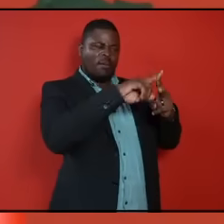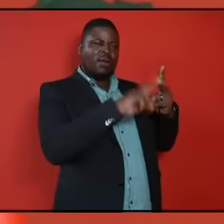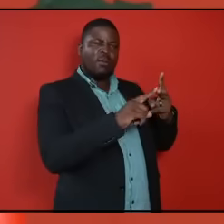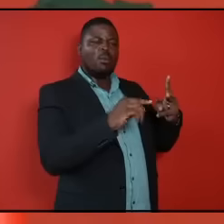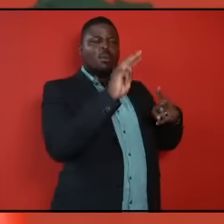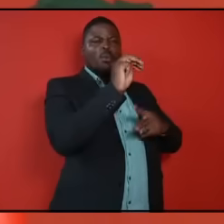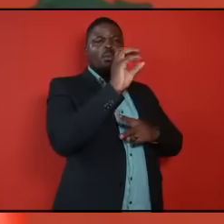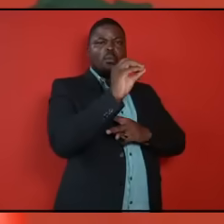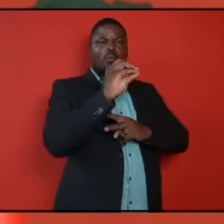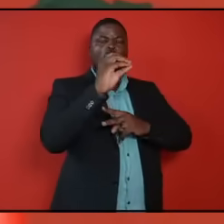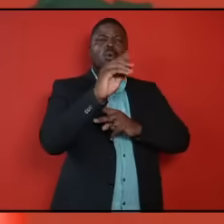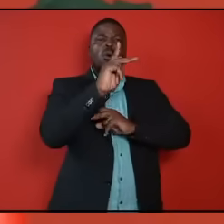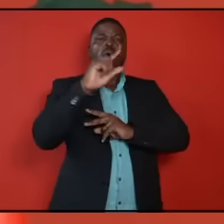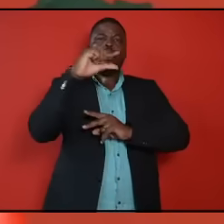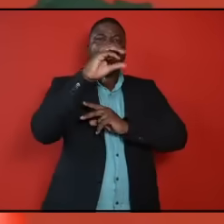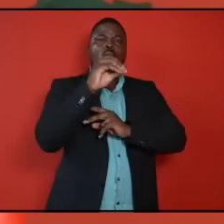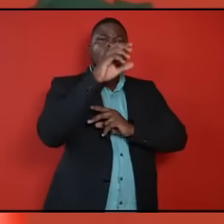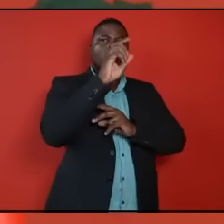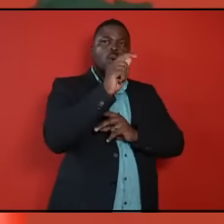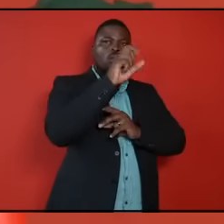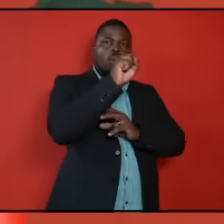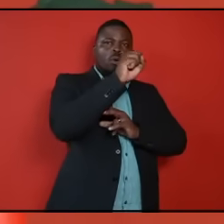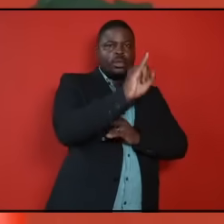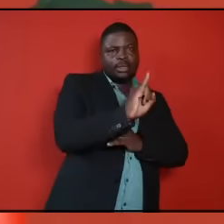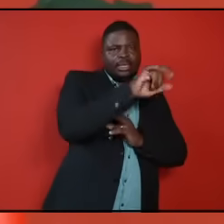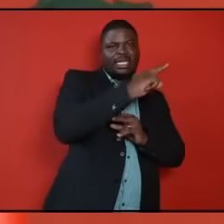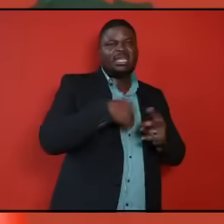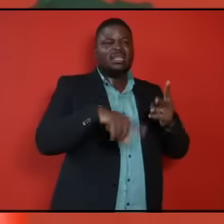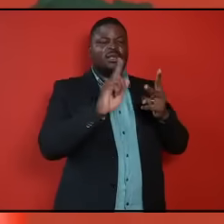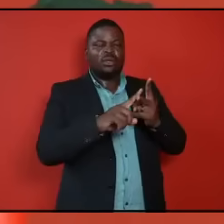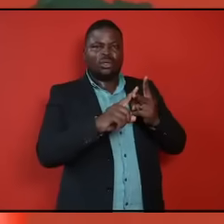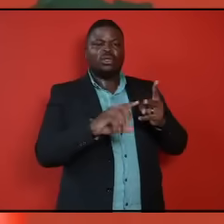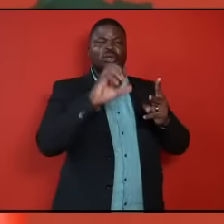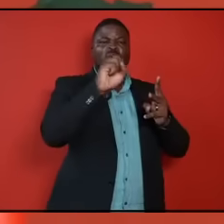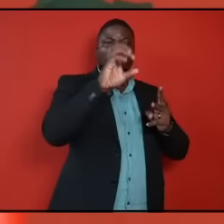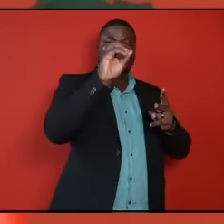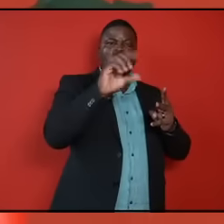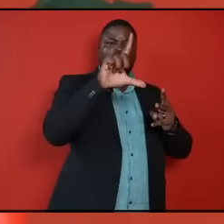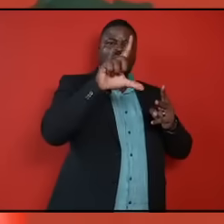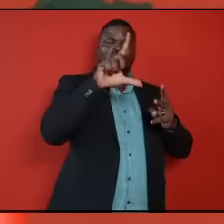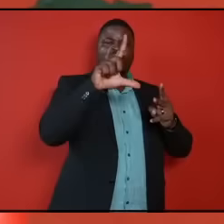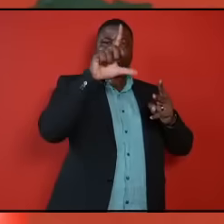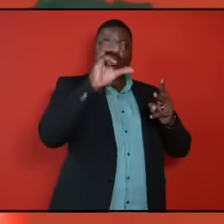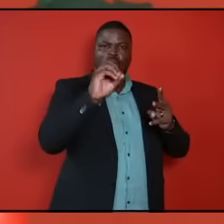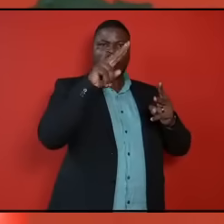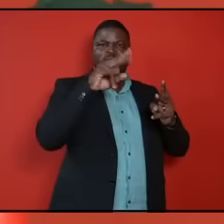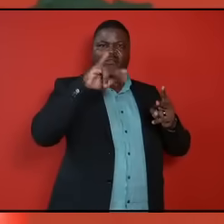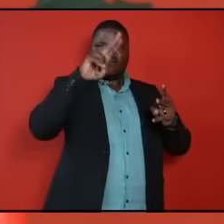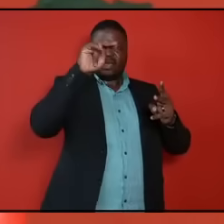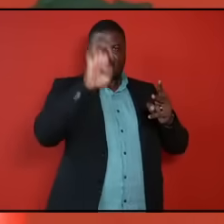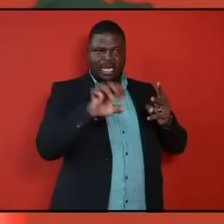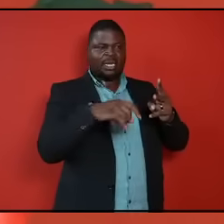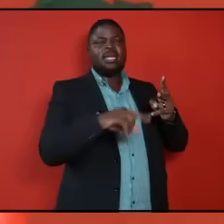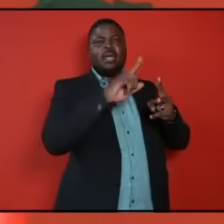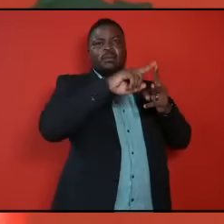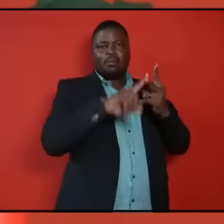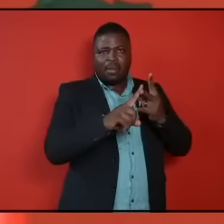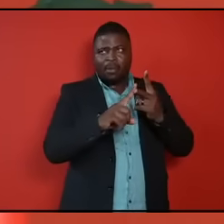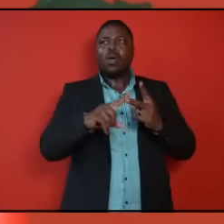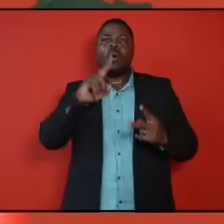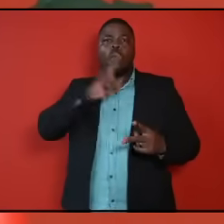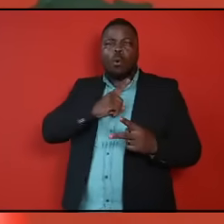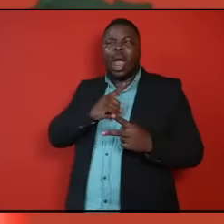request by a Parliament's ad hoc committee investigating allegations raised by Lieutenant General Nhlanhla